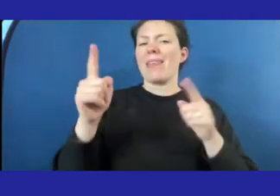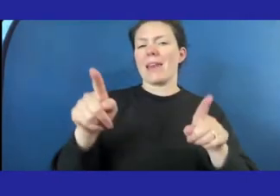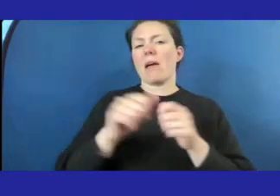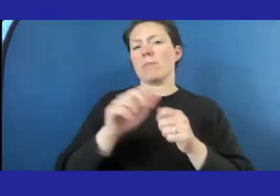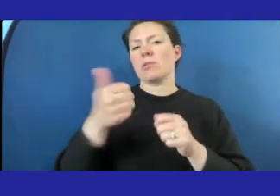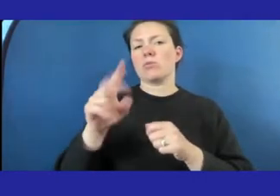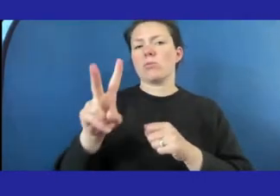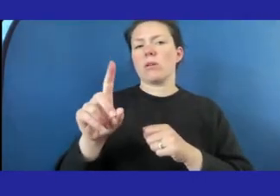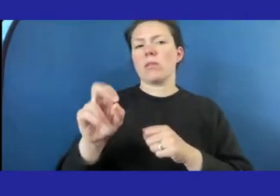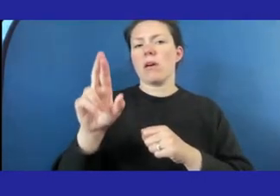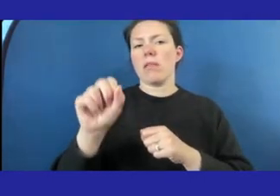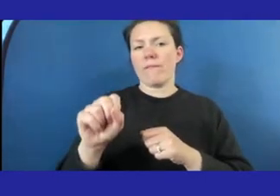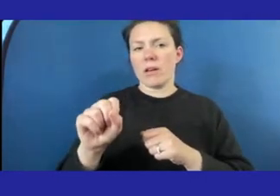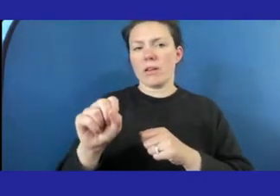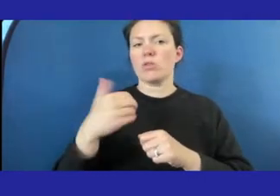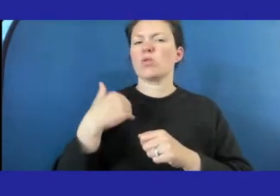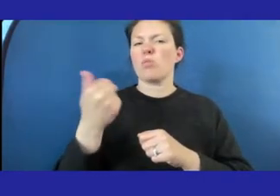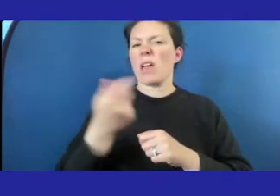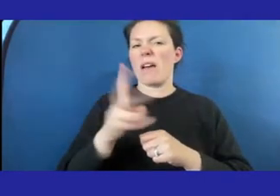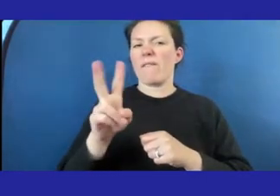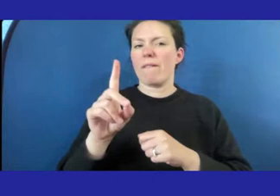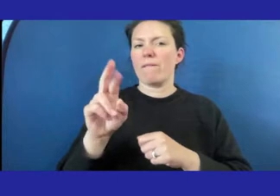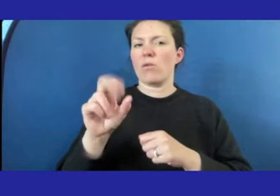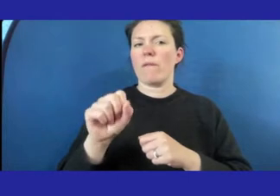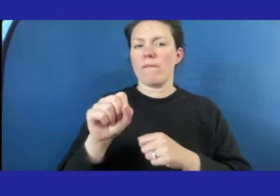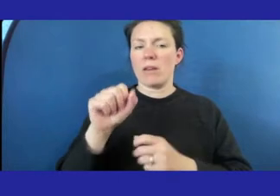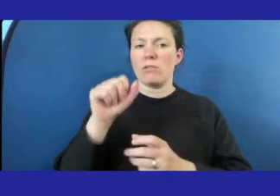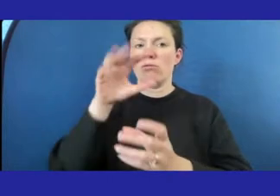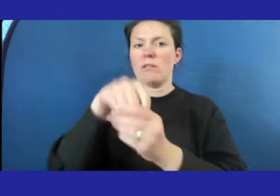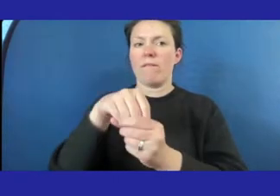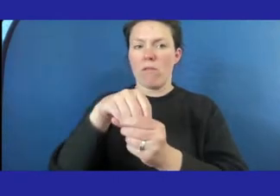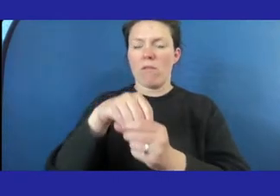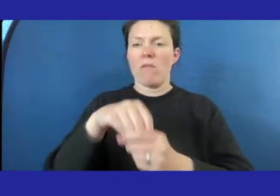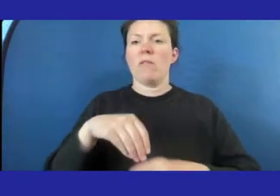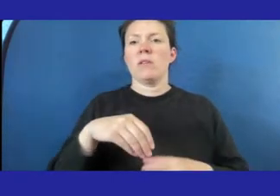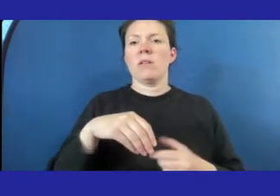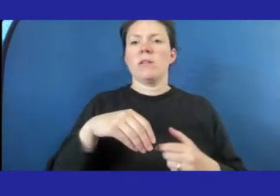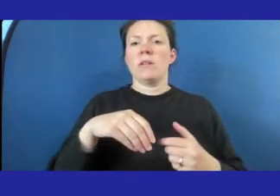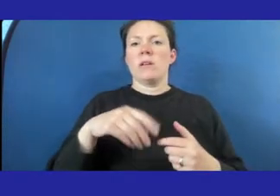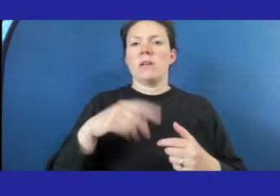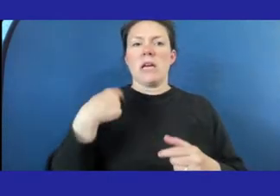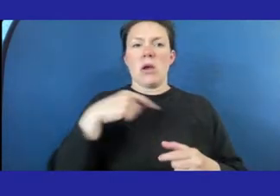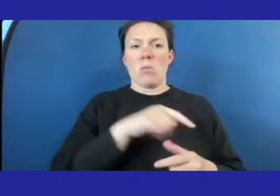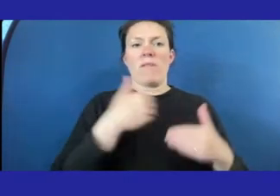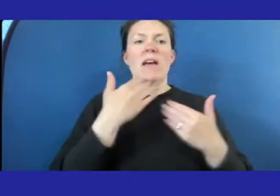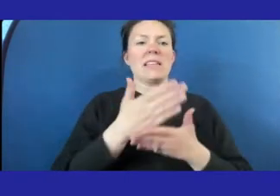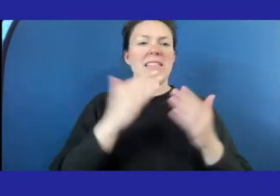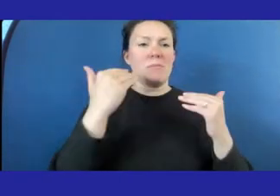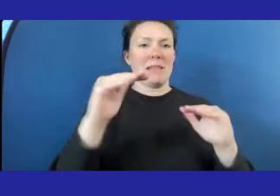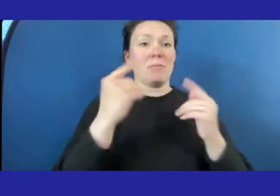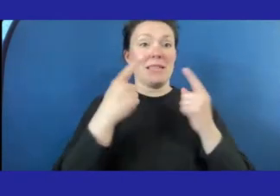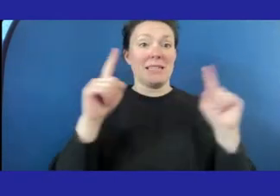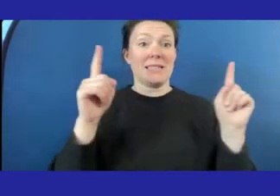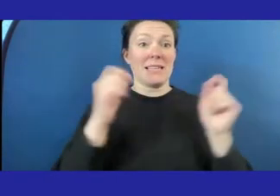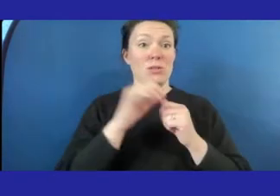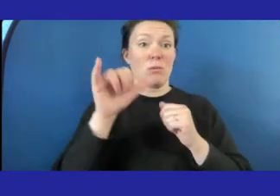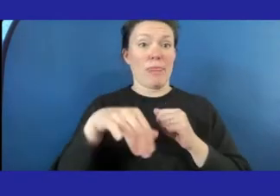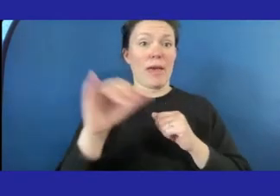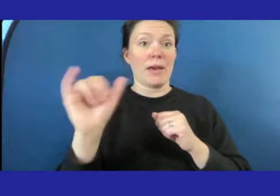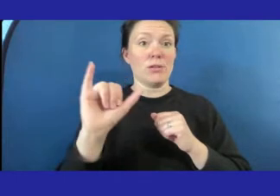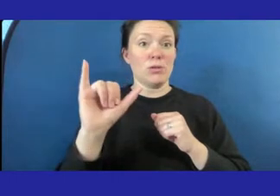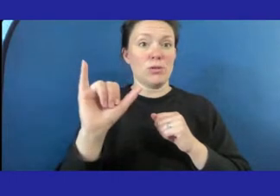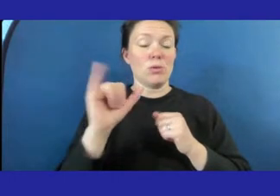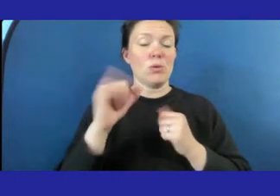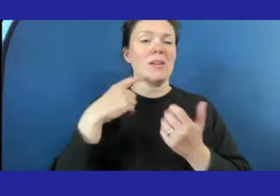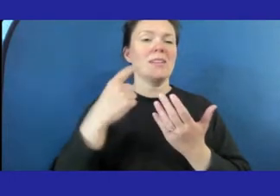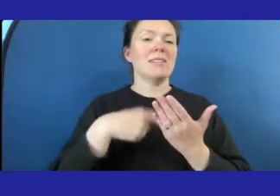have, you know, a couple of vendors in the mix. And we've had limited success with that too. We find sometimes